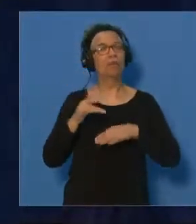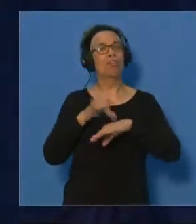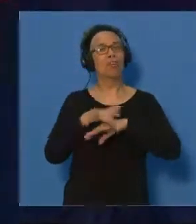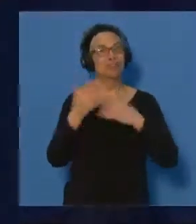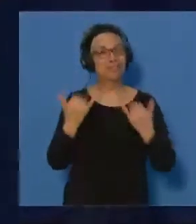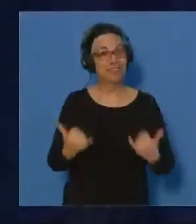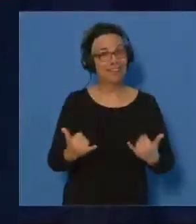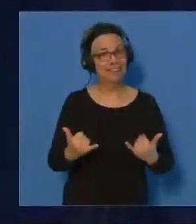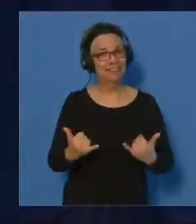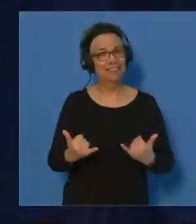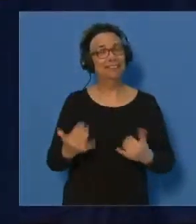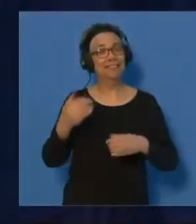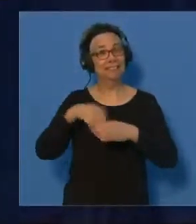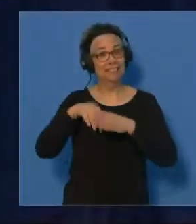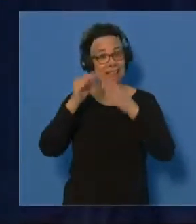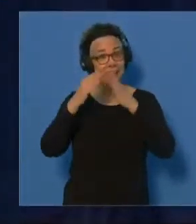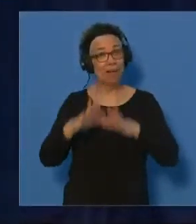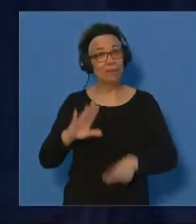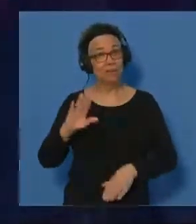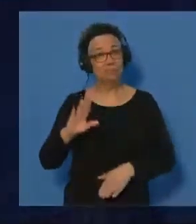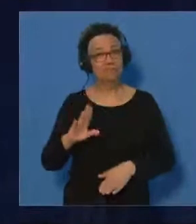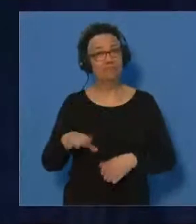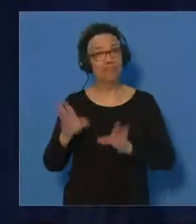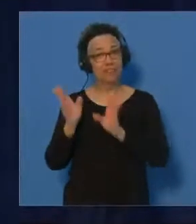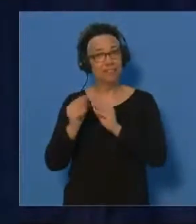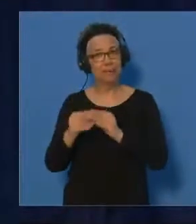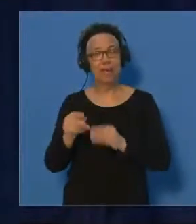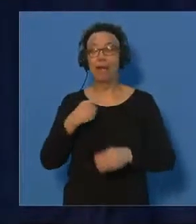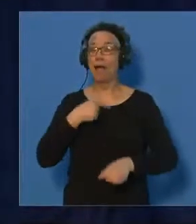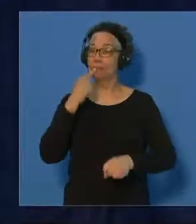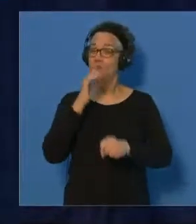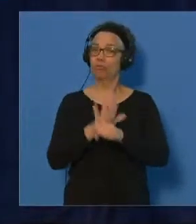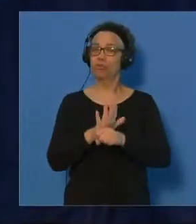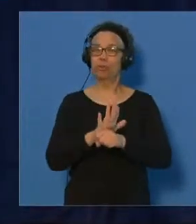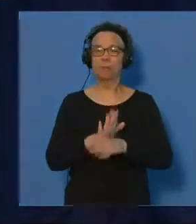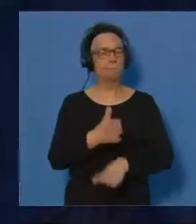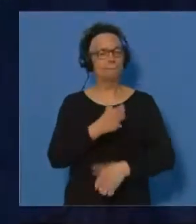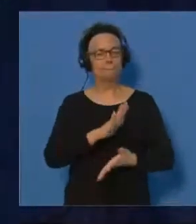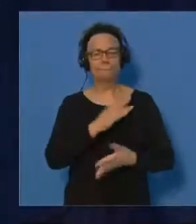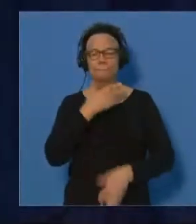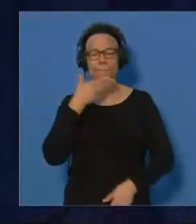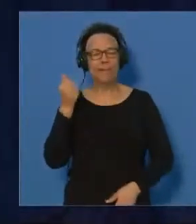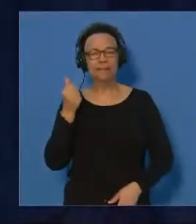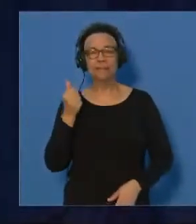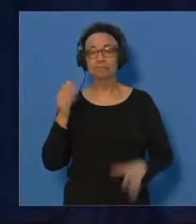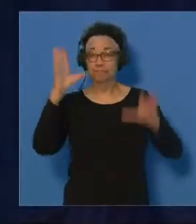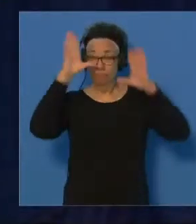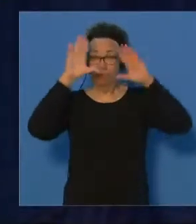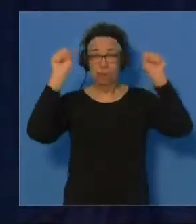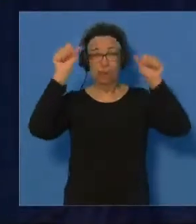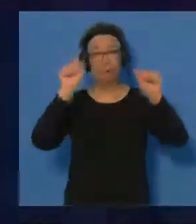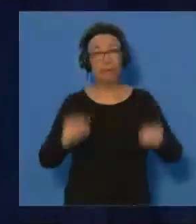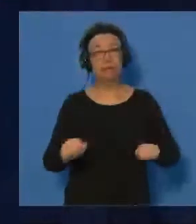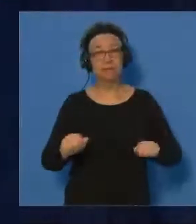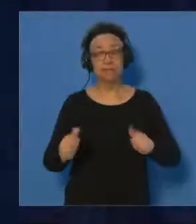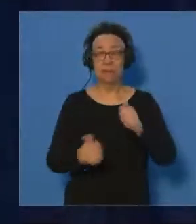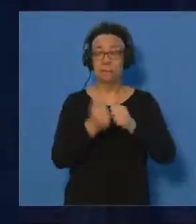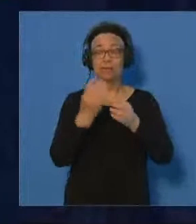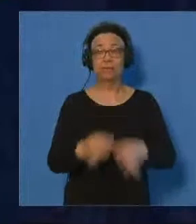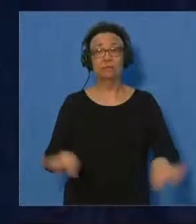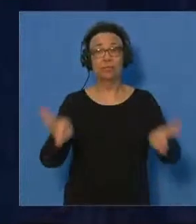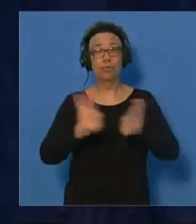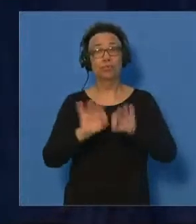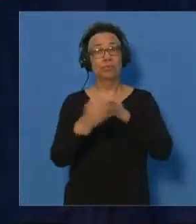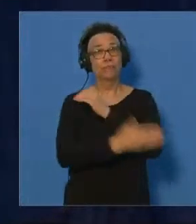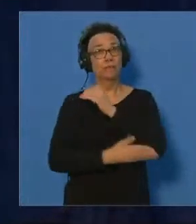of Assembly, I pledged to be the best bipartisan premier that I can be, as the most important thing that this country requires right now